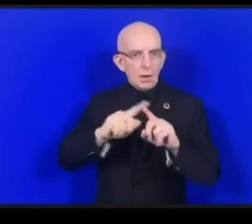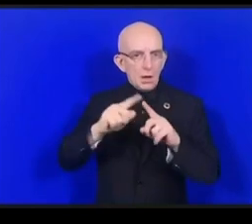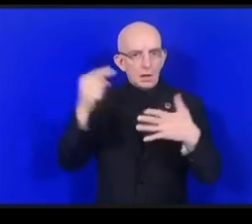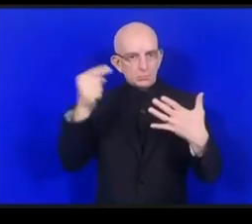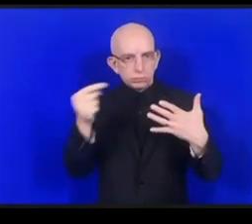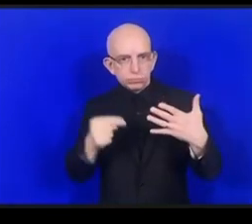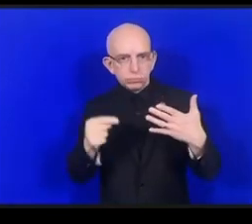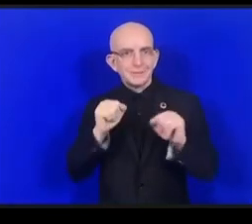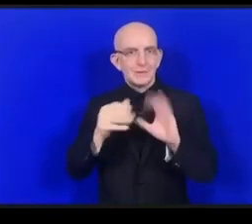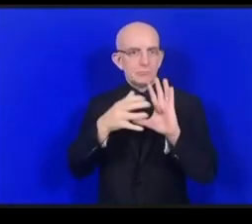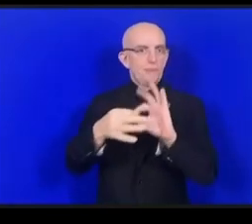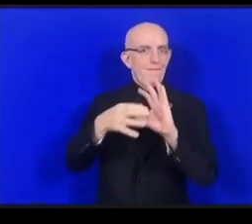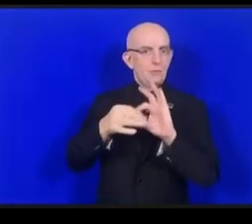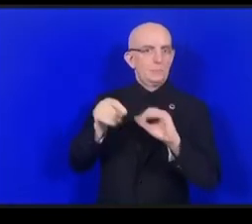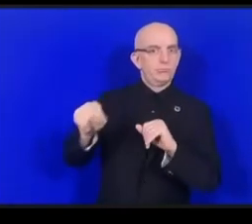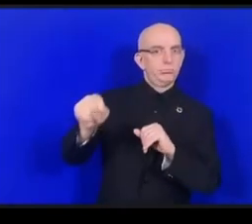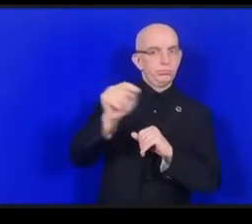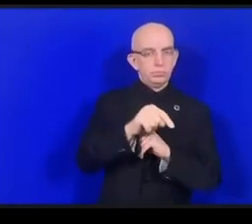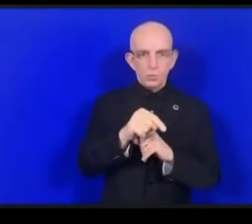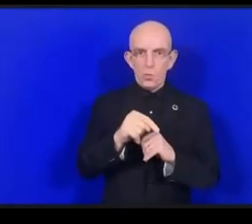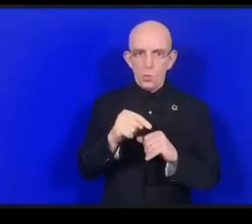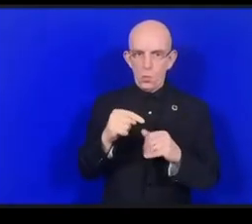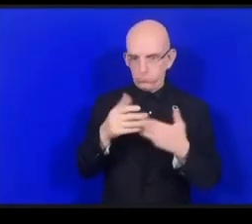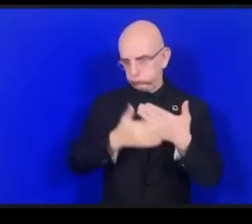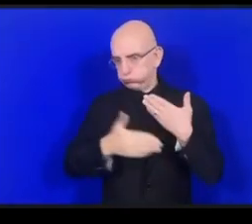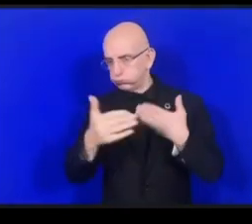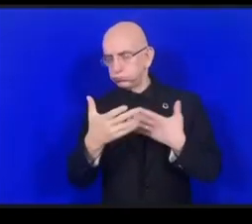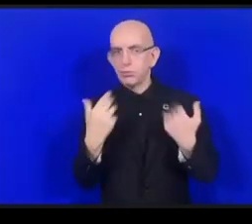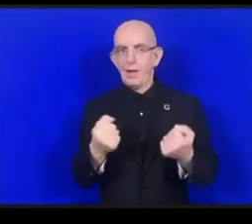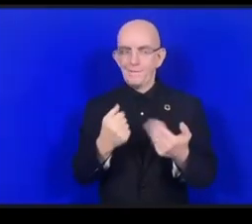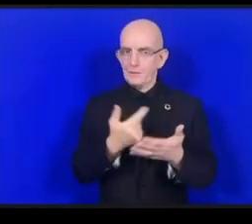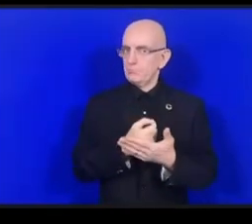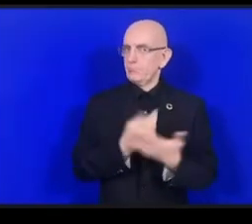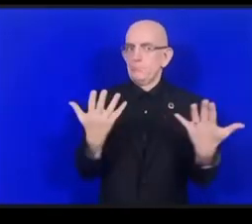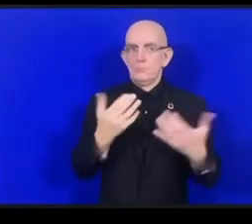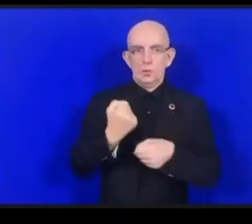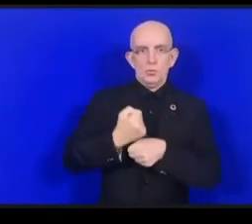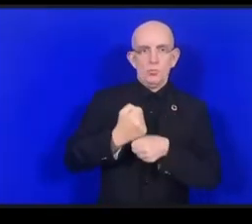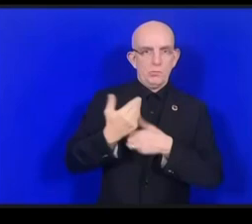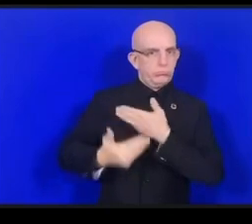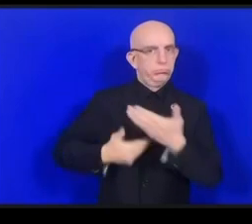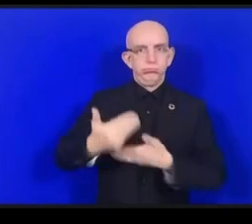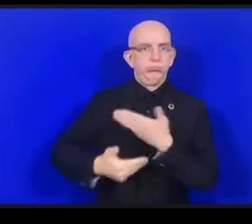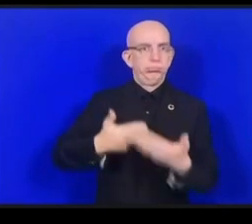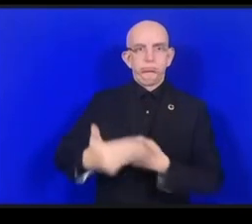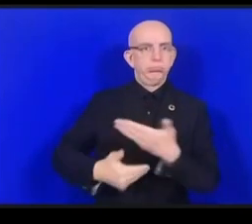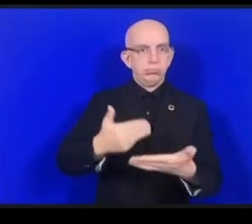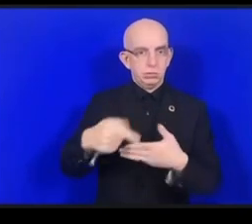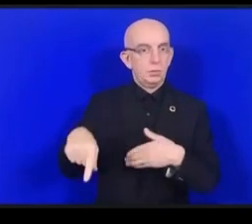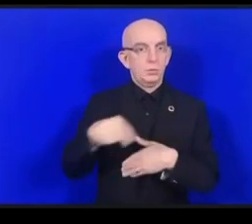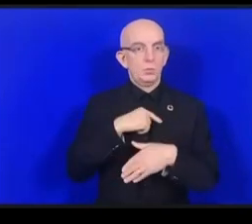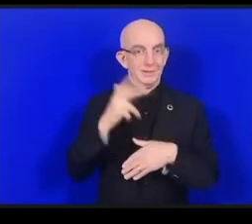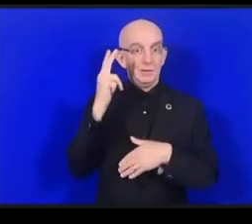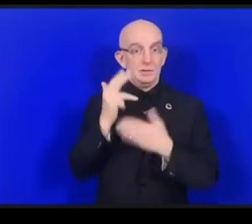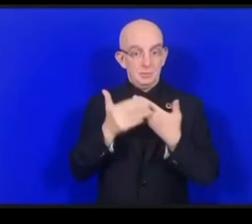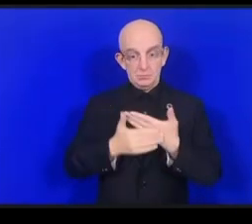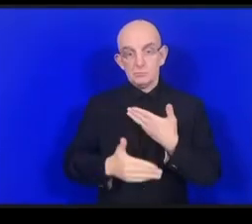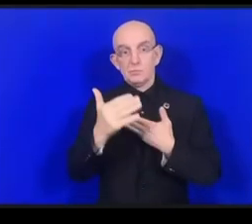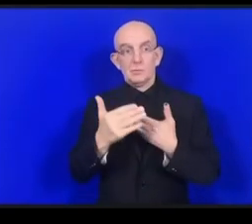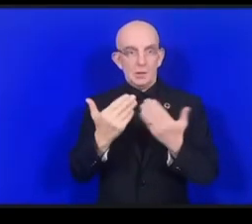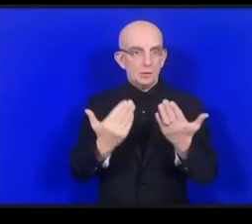bring cybersecurity standards much more to the center of awareness, what can contribute